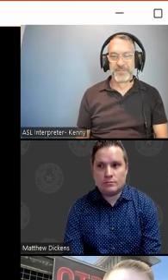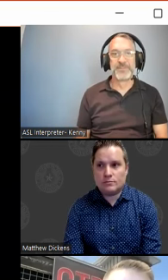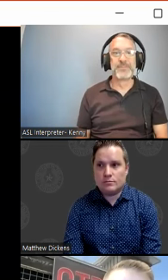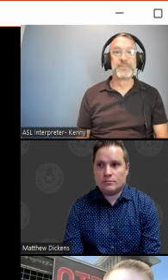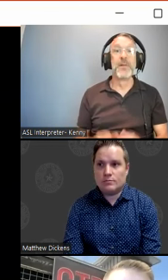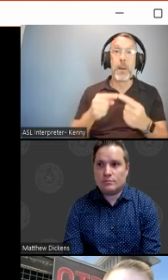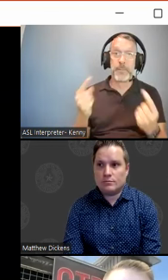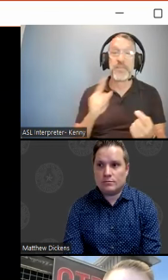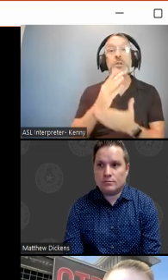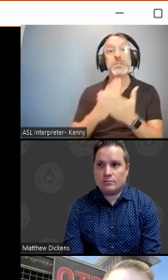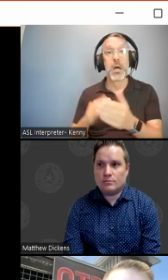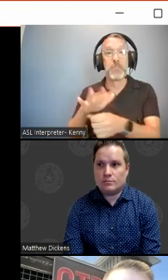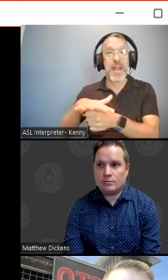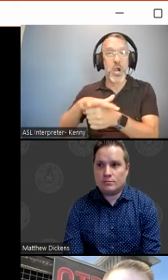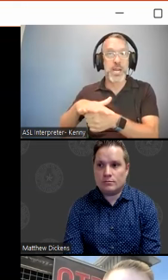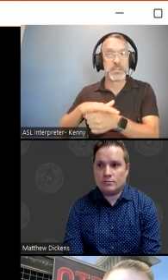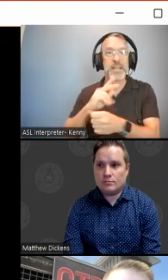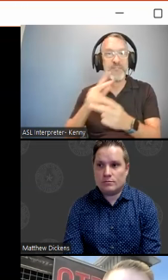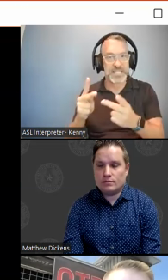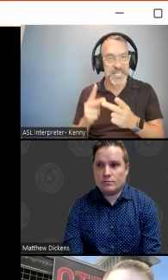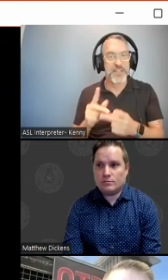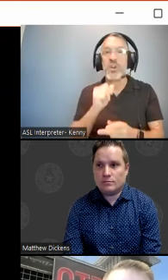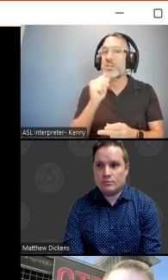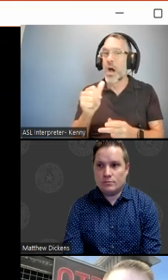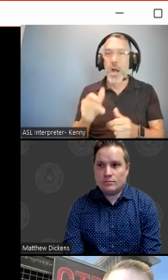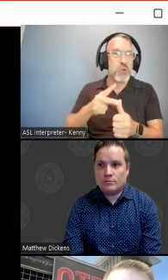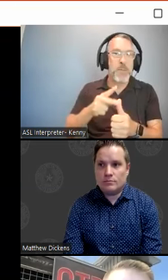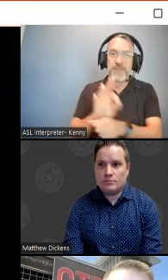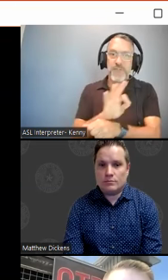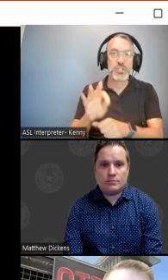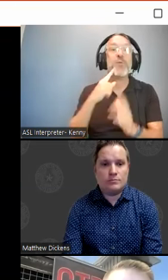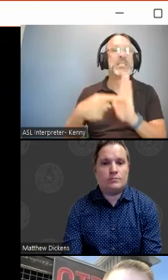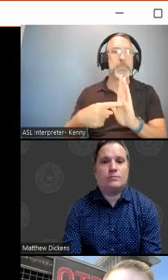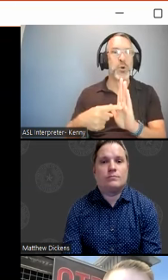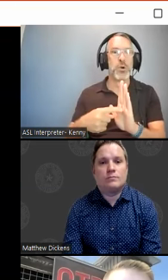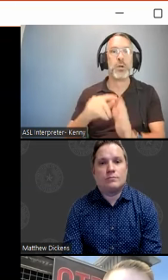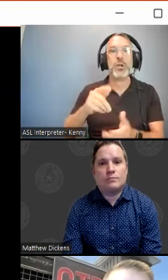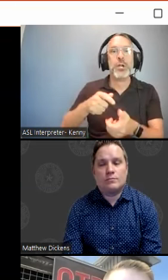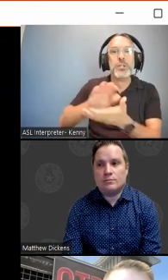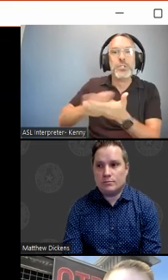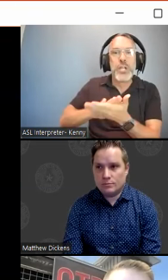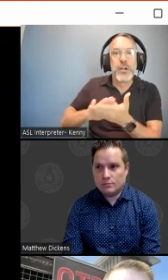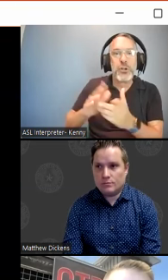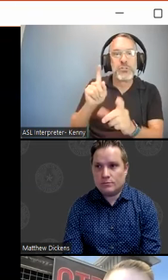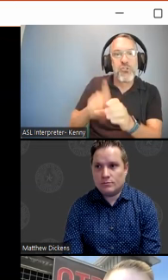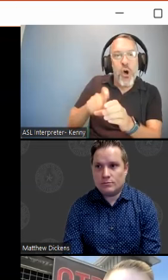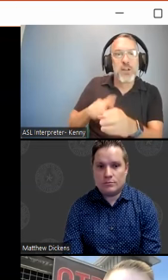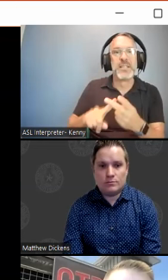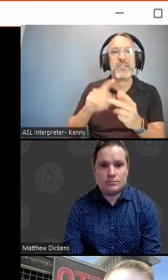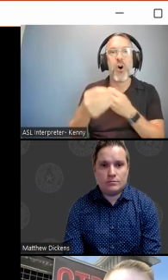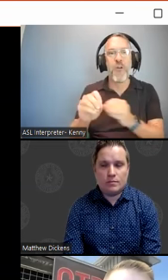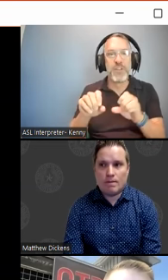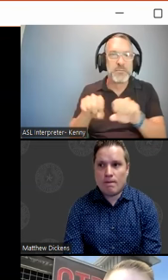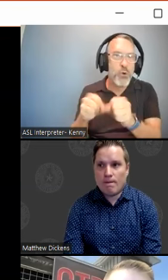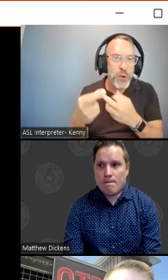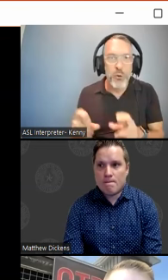Conversely, there are some areas in a facility that are not primary function areas. For example, janitor's closets in an office building, break rooms,